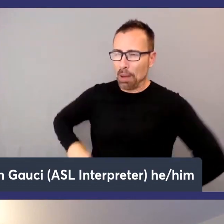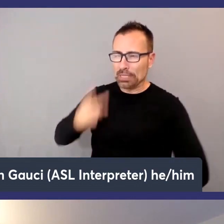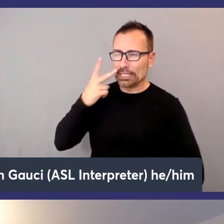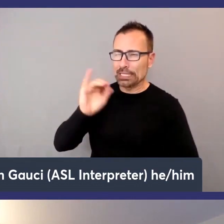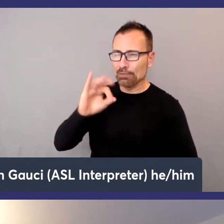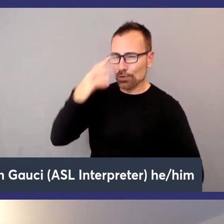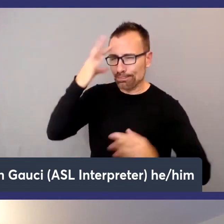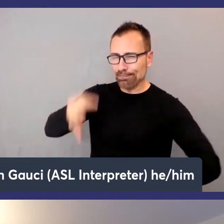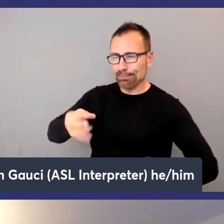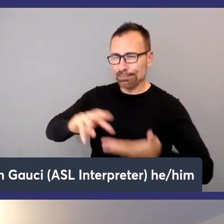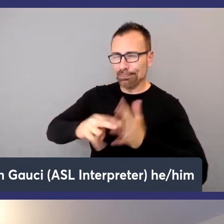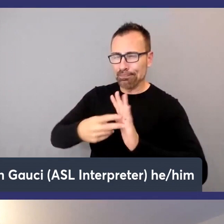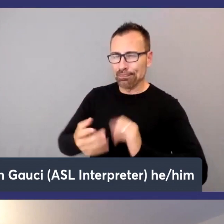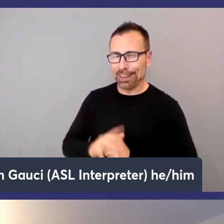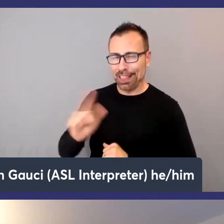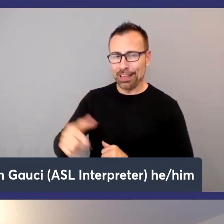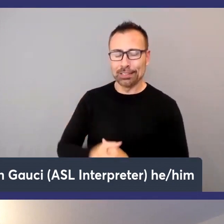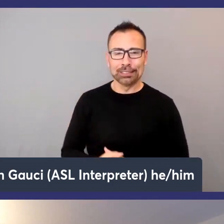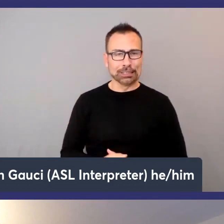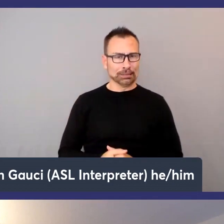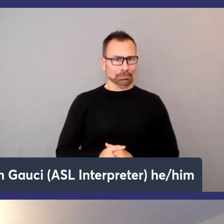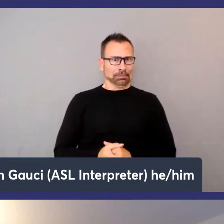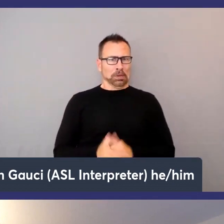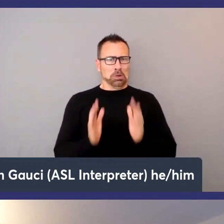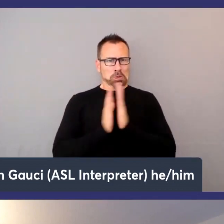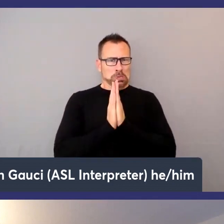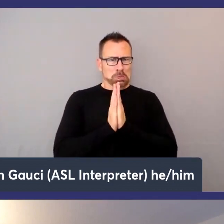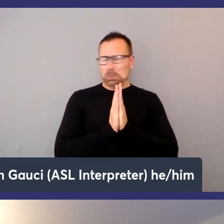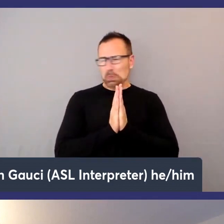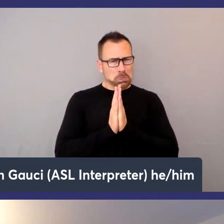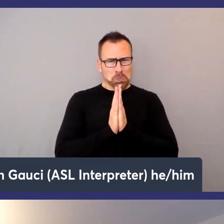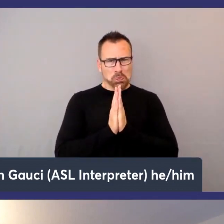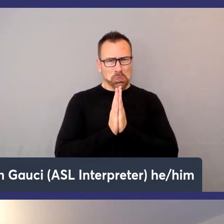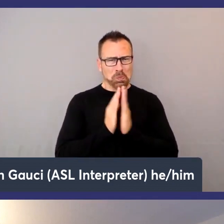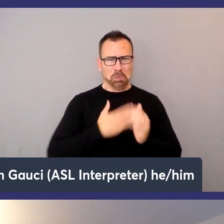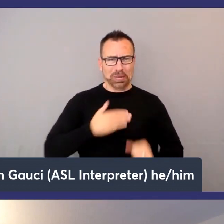decision. Please don't. But anyway.